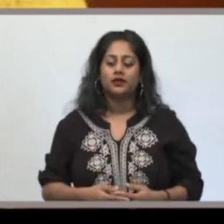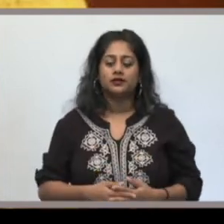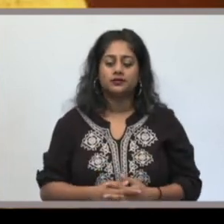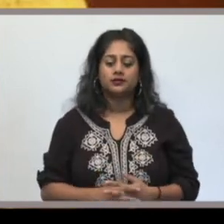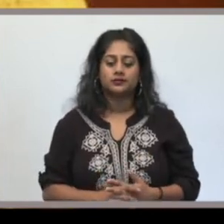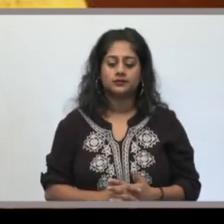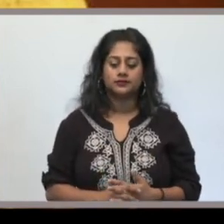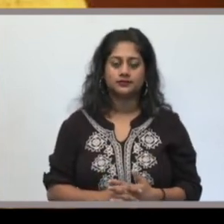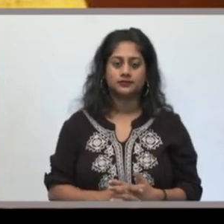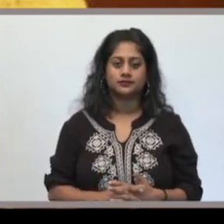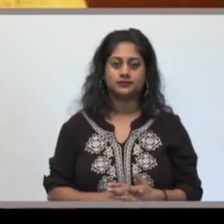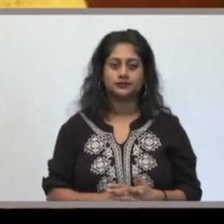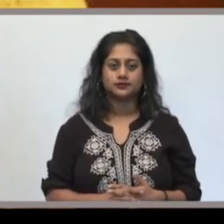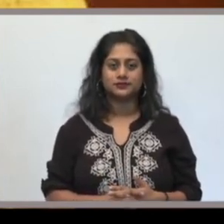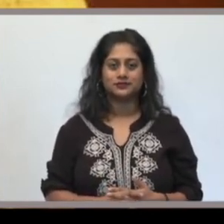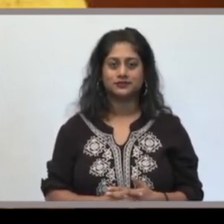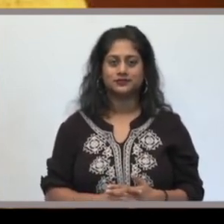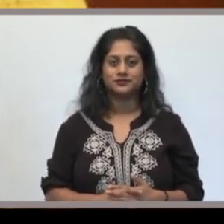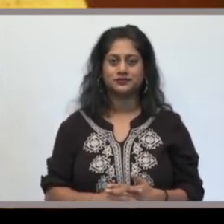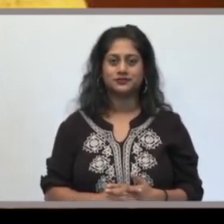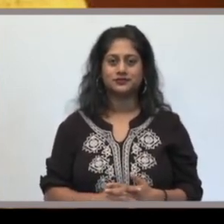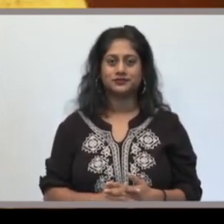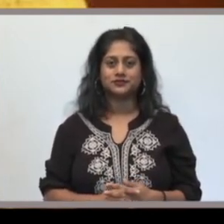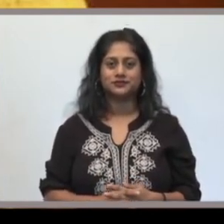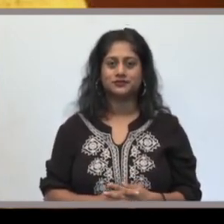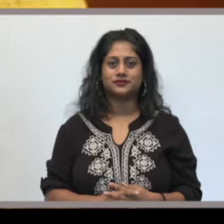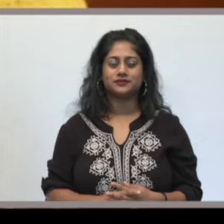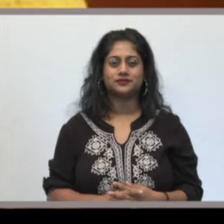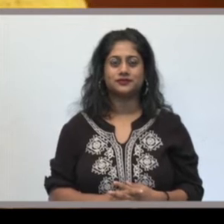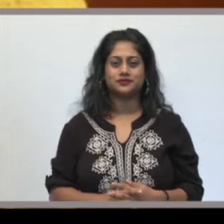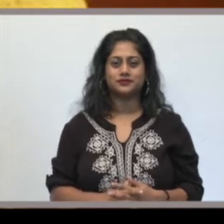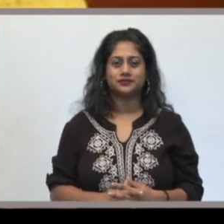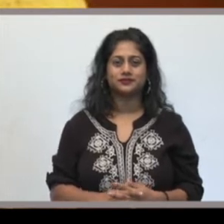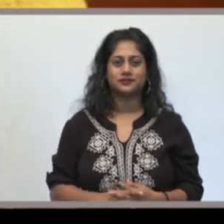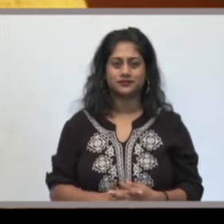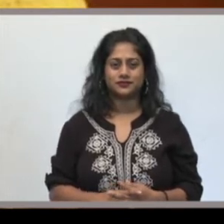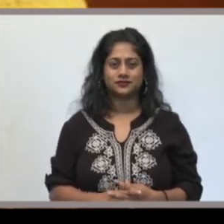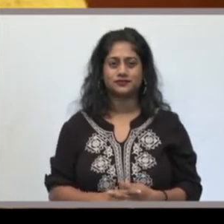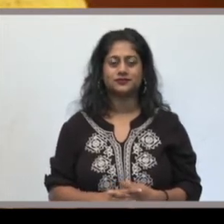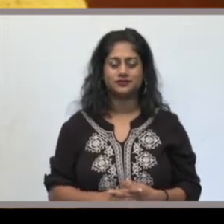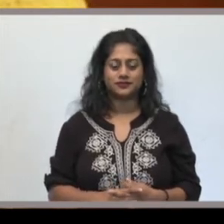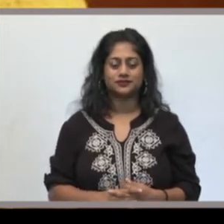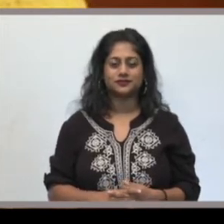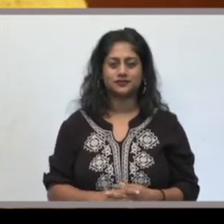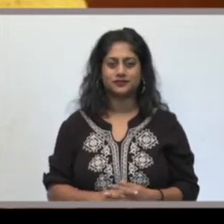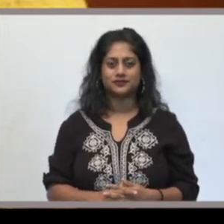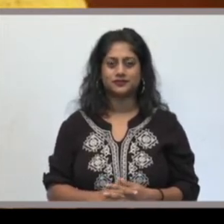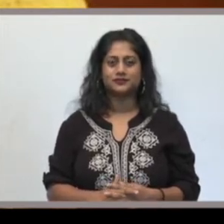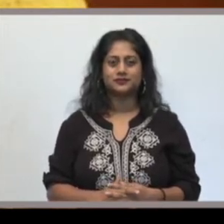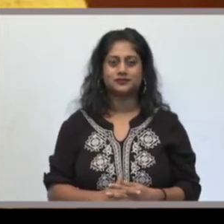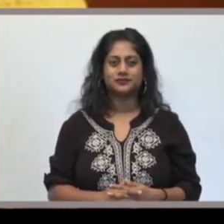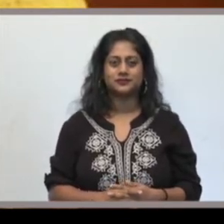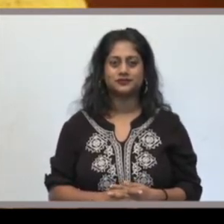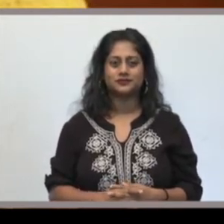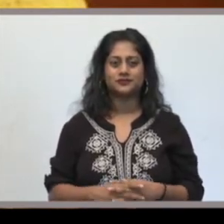of that self-pity party feeling. God says you don't repress it and you don't rehearse it. Then what is the thing that